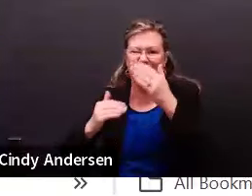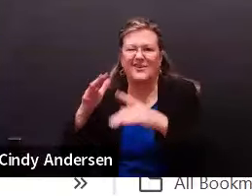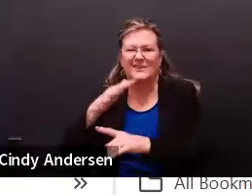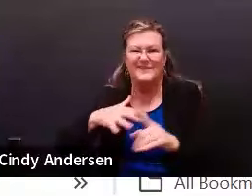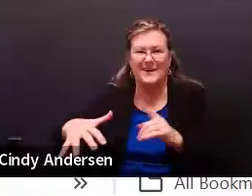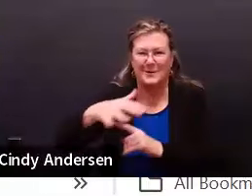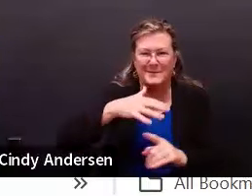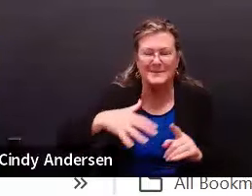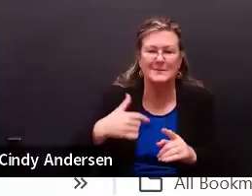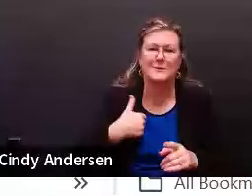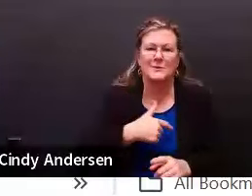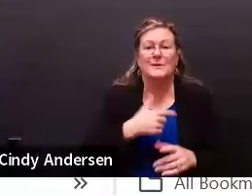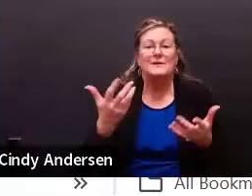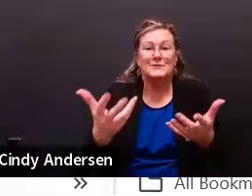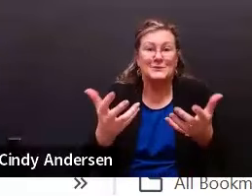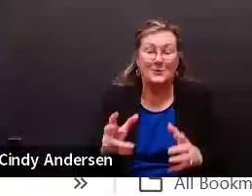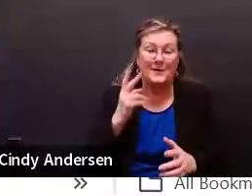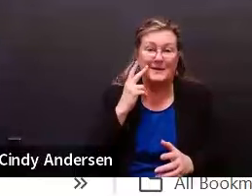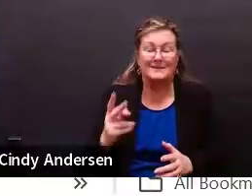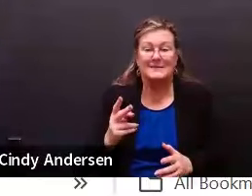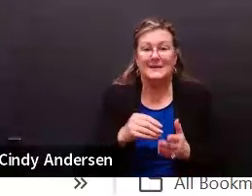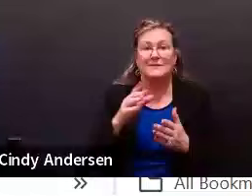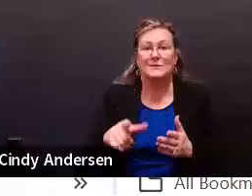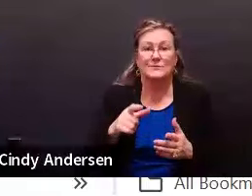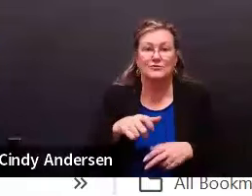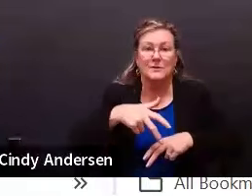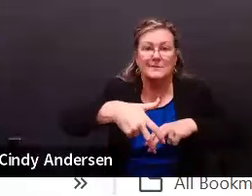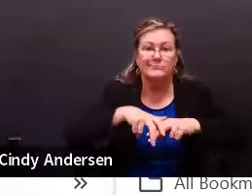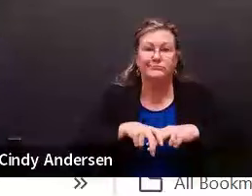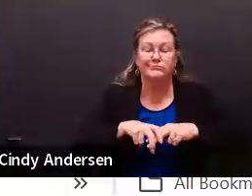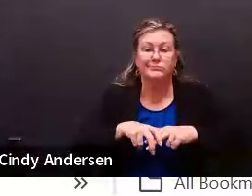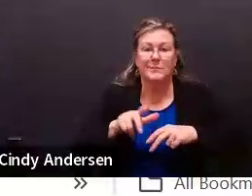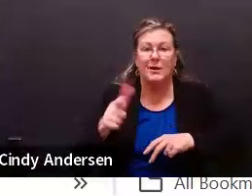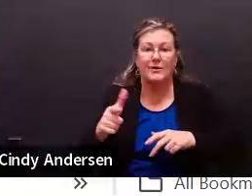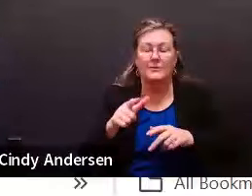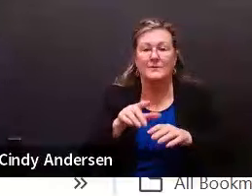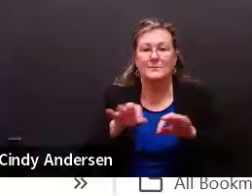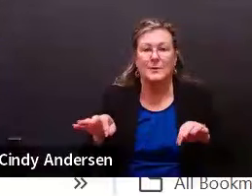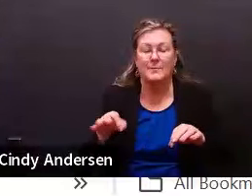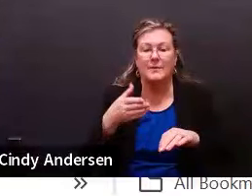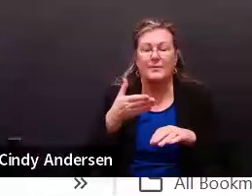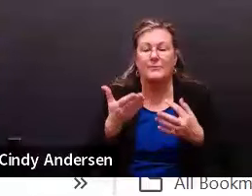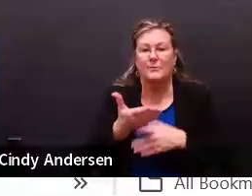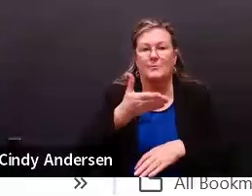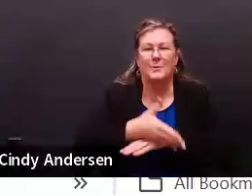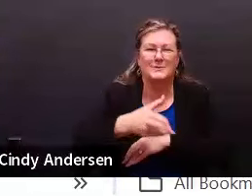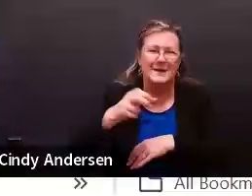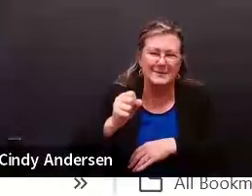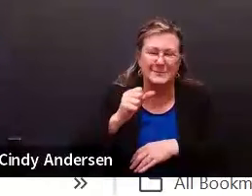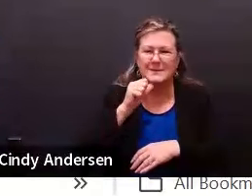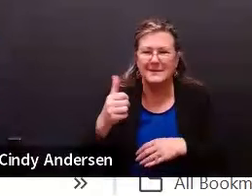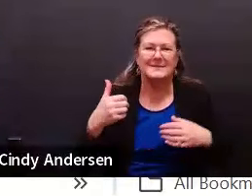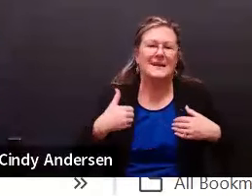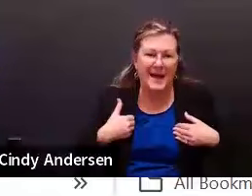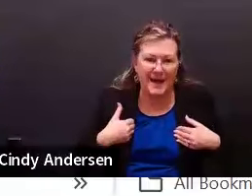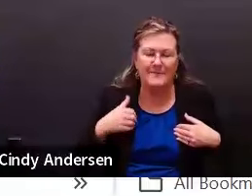I think what we wouldn't want to see is that a student is just chipping away at an alternate diploma all through post-high and doesn't get some of those other intent,